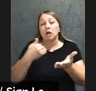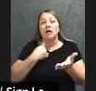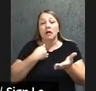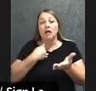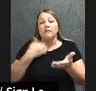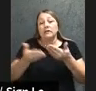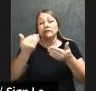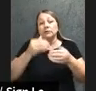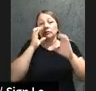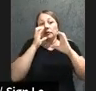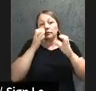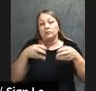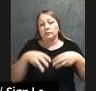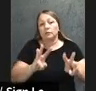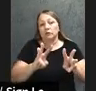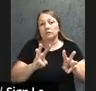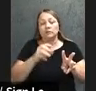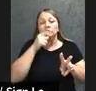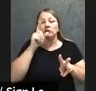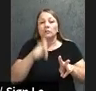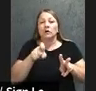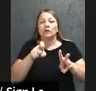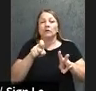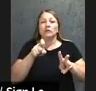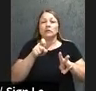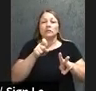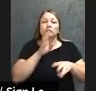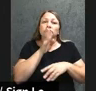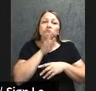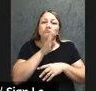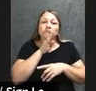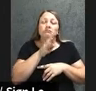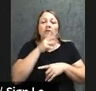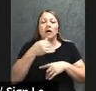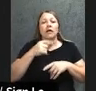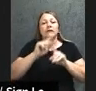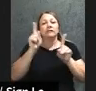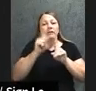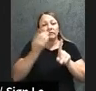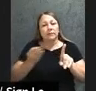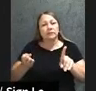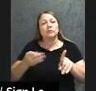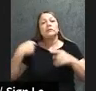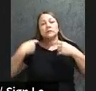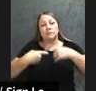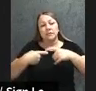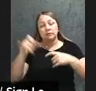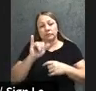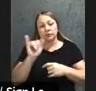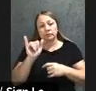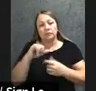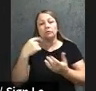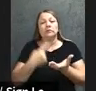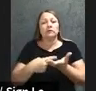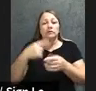disability, and this might be more appropriate. So there's materials that are also available in Spanish that talk about getting the COVID-19